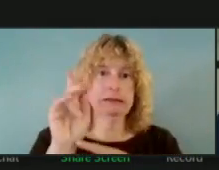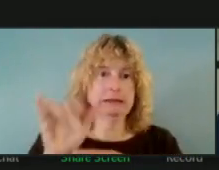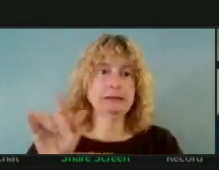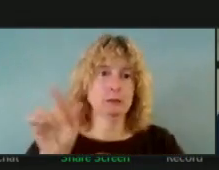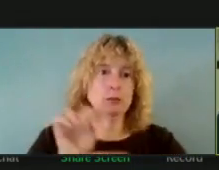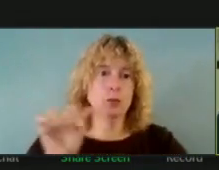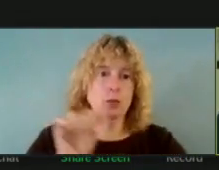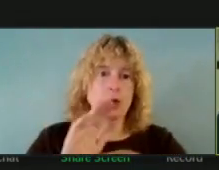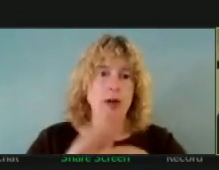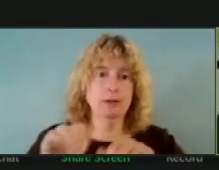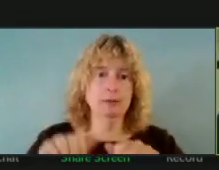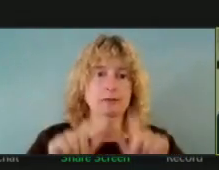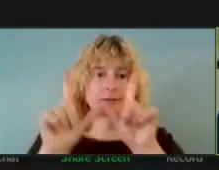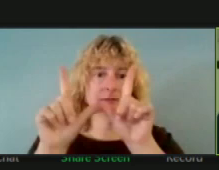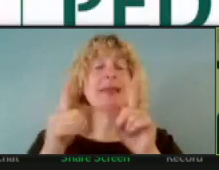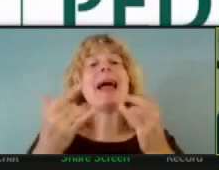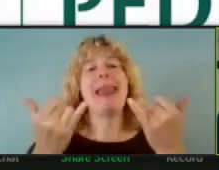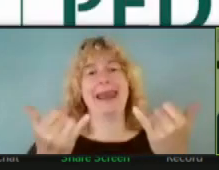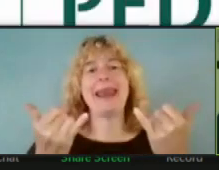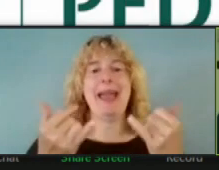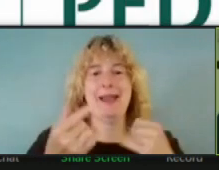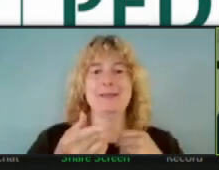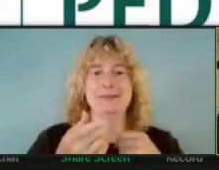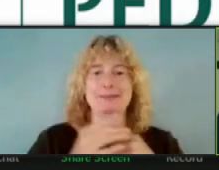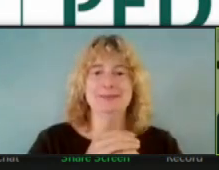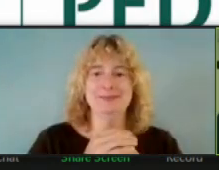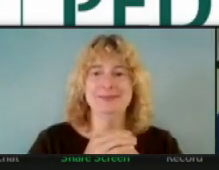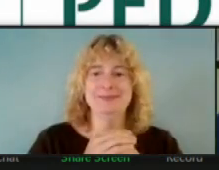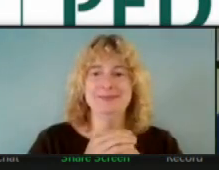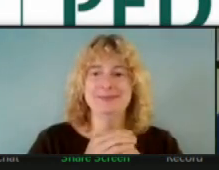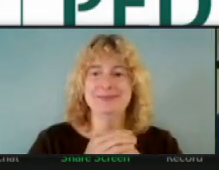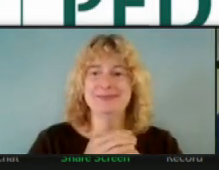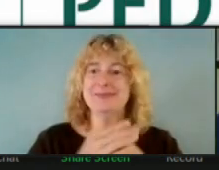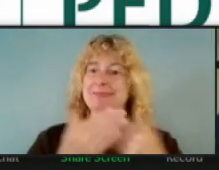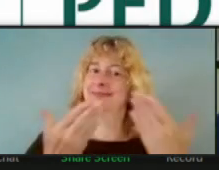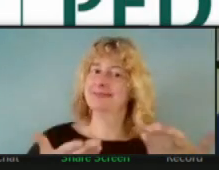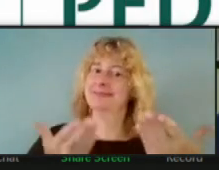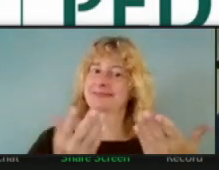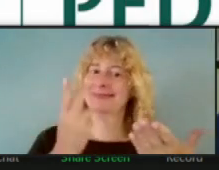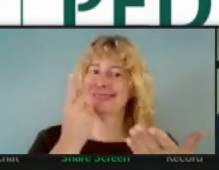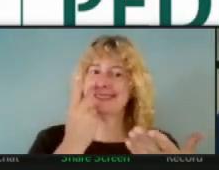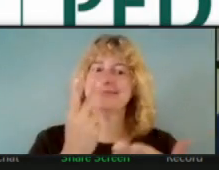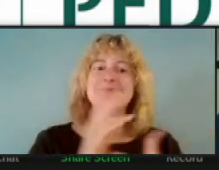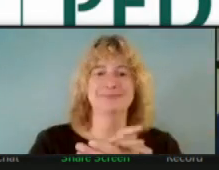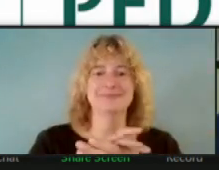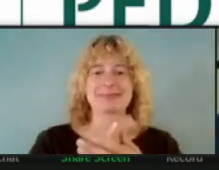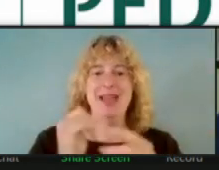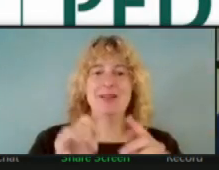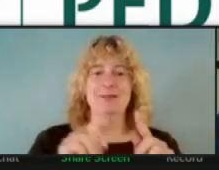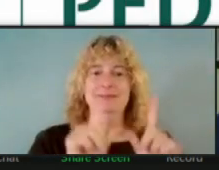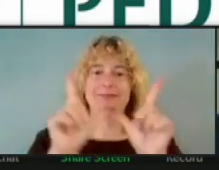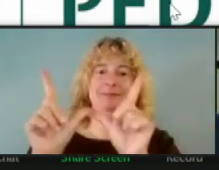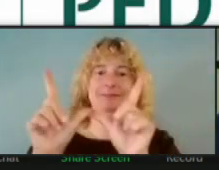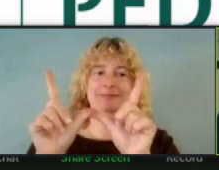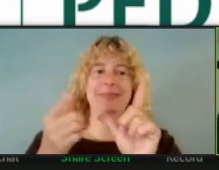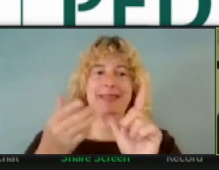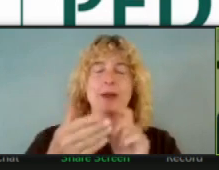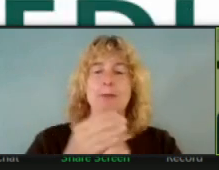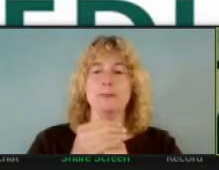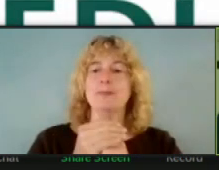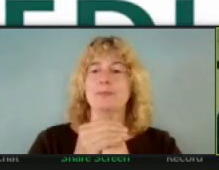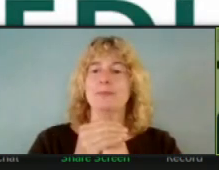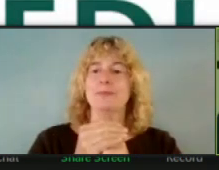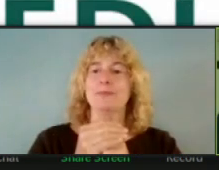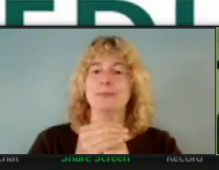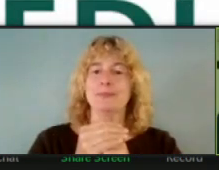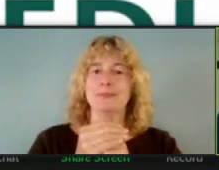Okay, let me, now it will let me. Okay. There So, you are. There they are. These are the